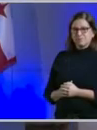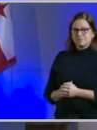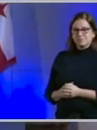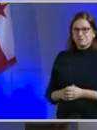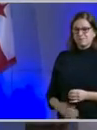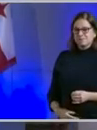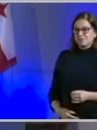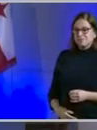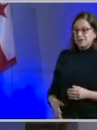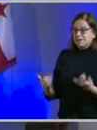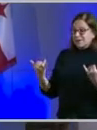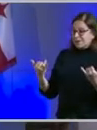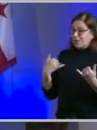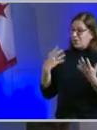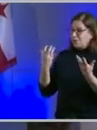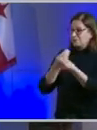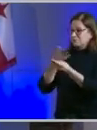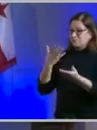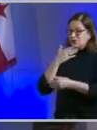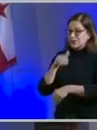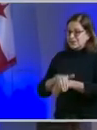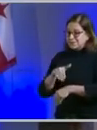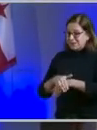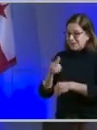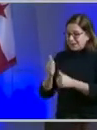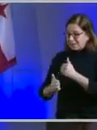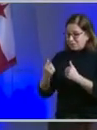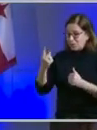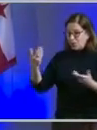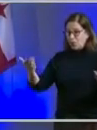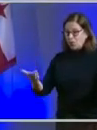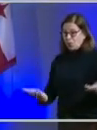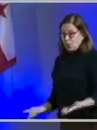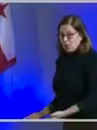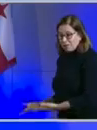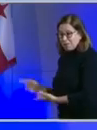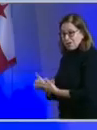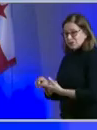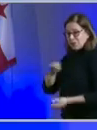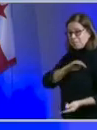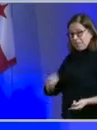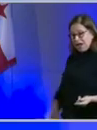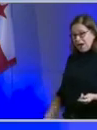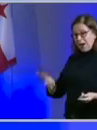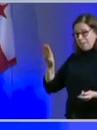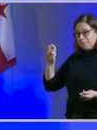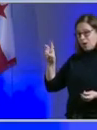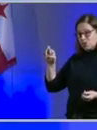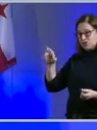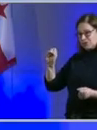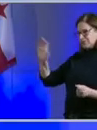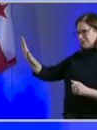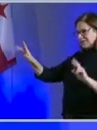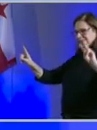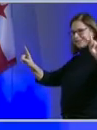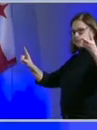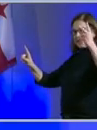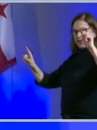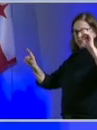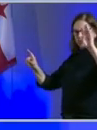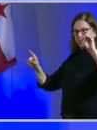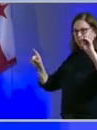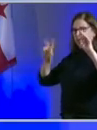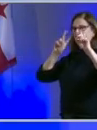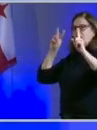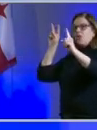Good evening, everyone, and welcome to Mayor Bowser's second term outlook. All right, thank